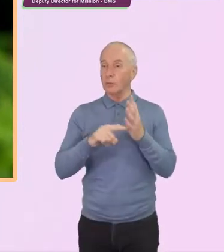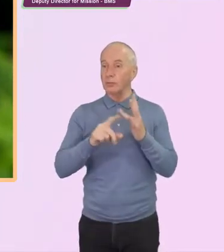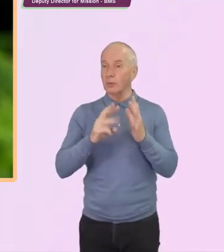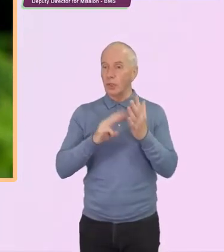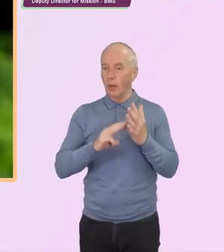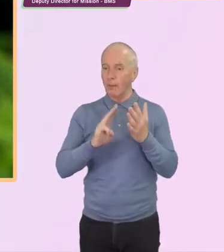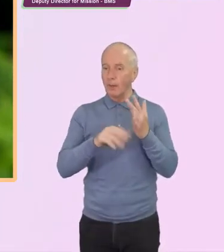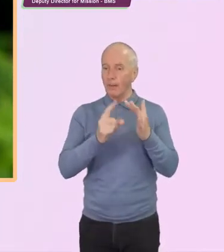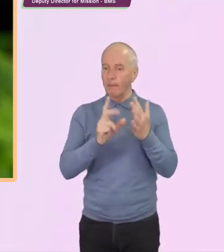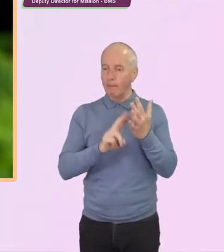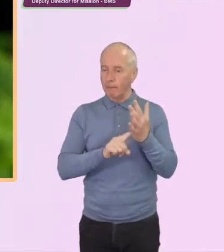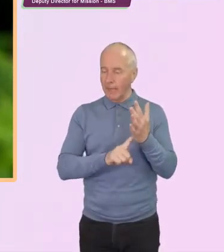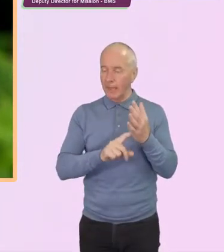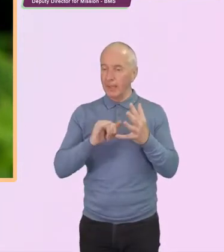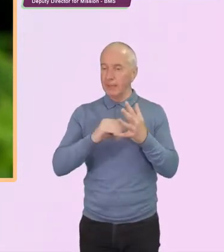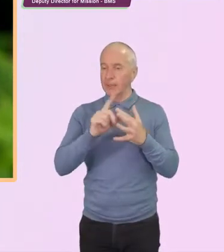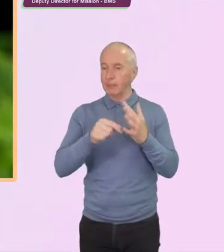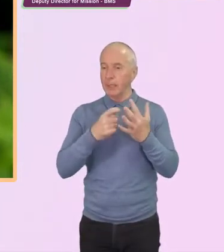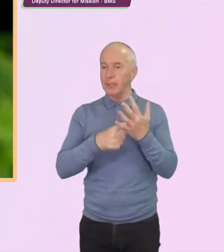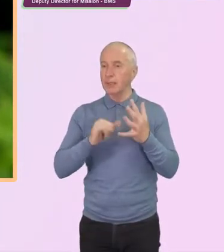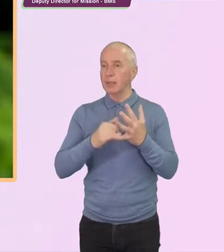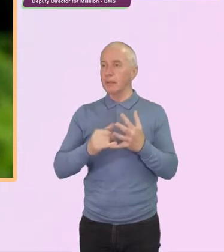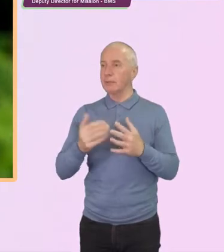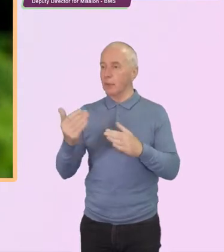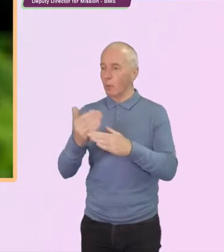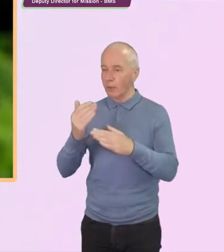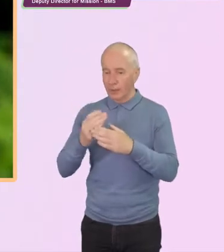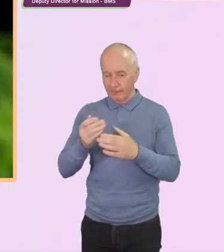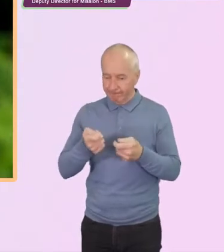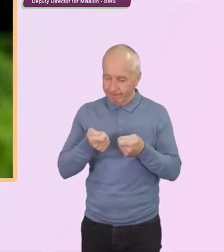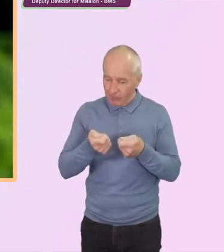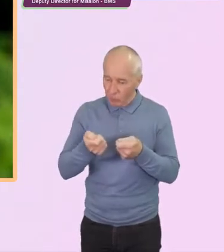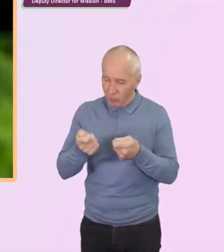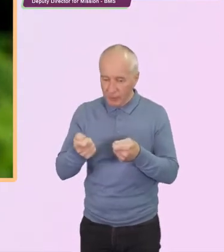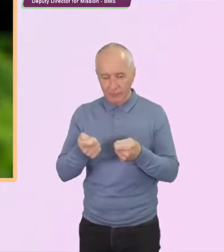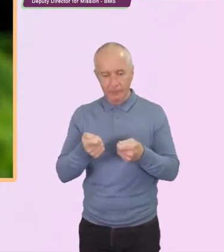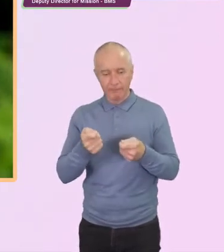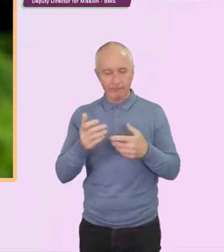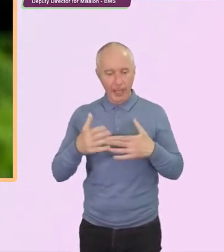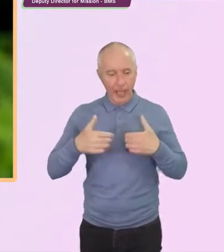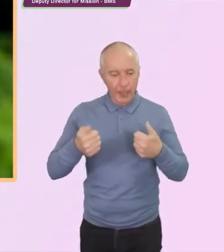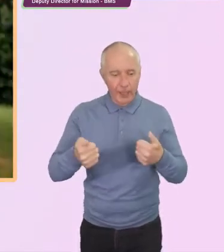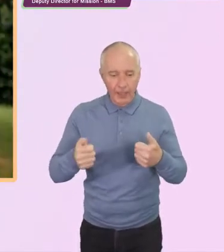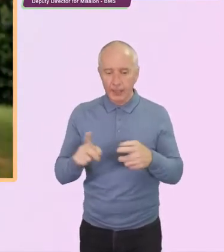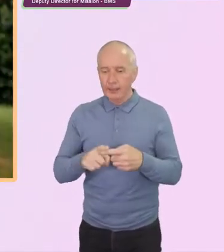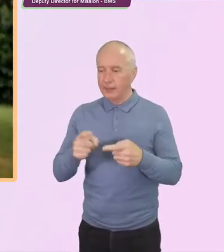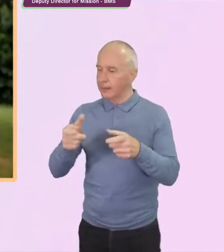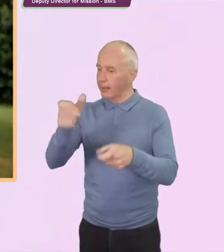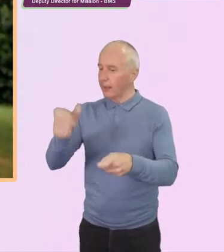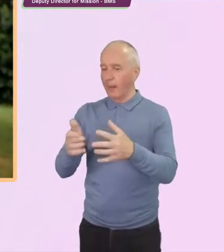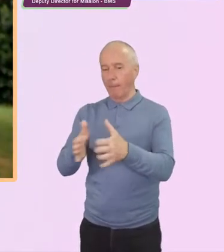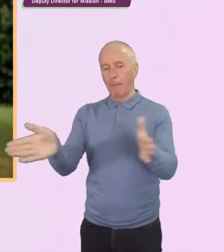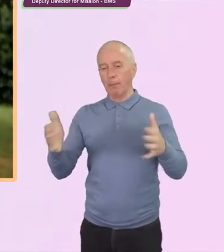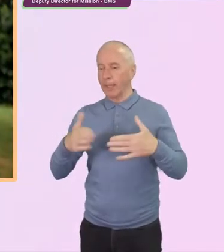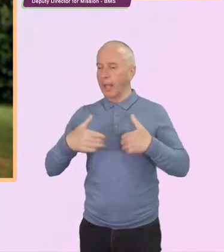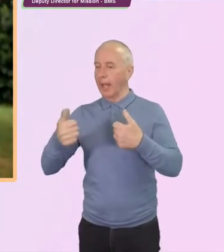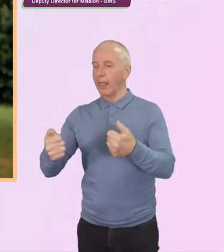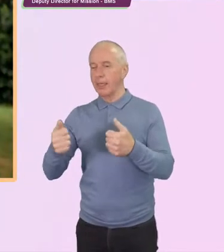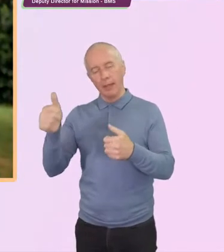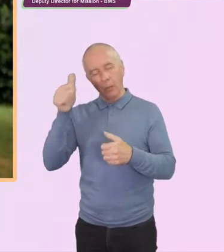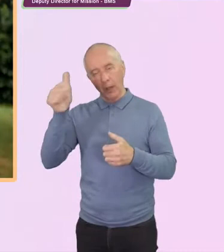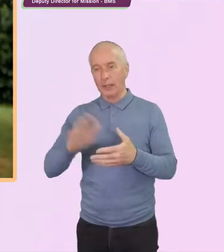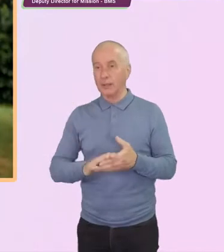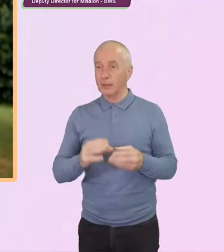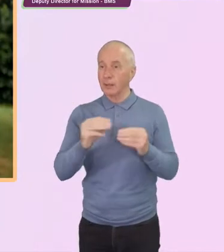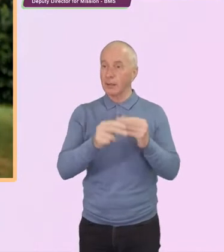Spears, working on curative health and on public health awareness. And also Brian and Jackie